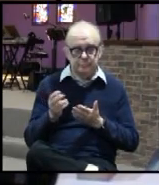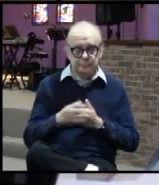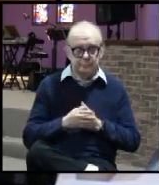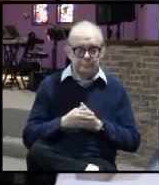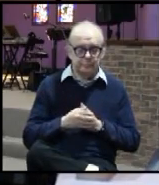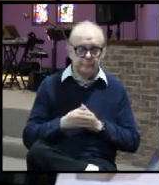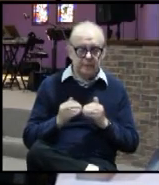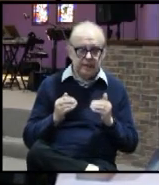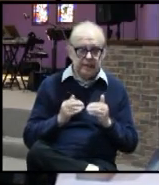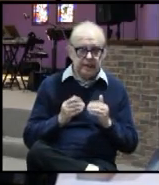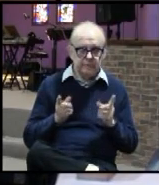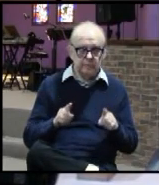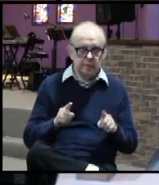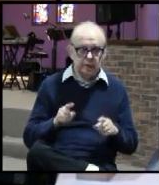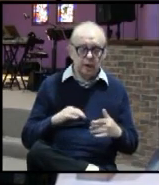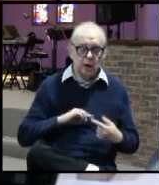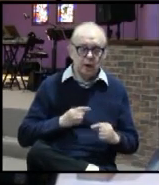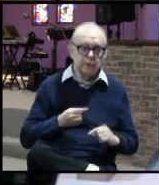Amen. Even when it hurts.